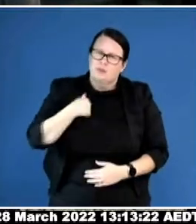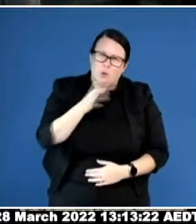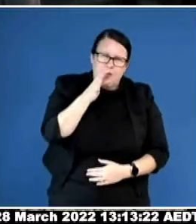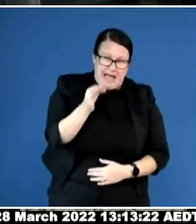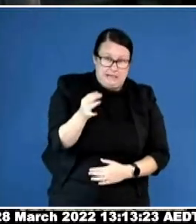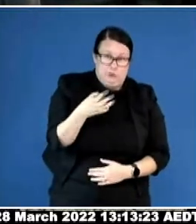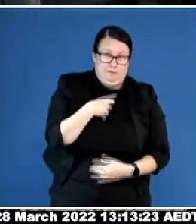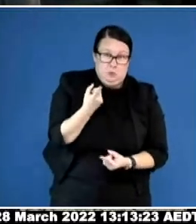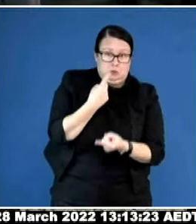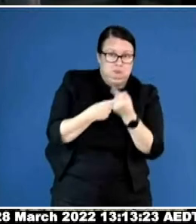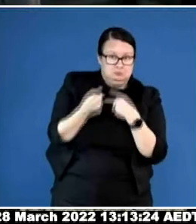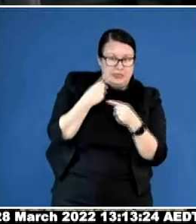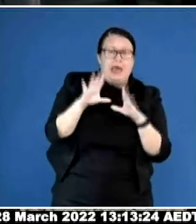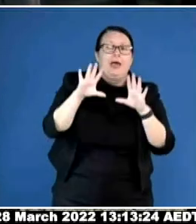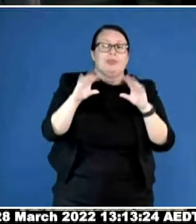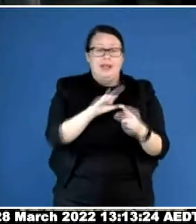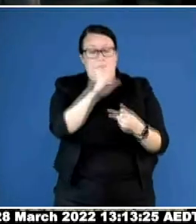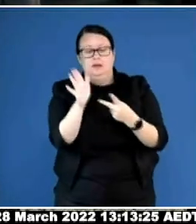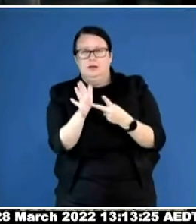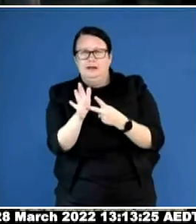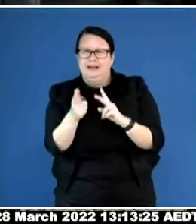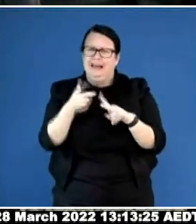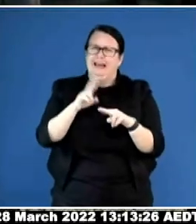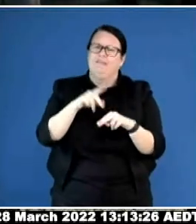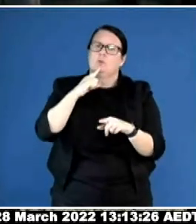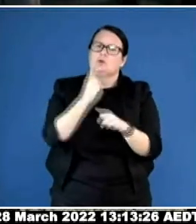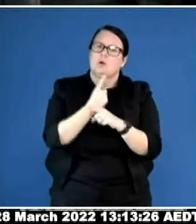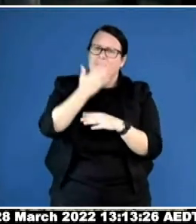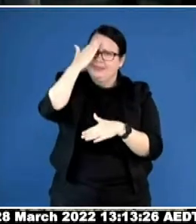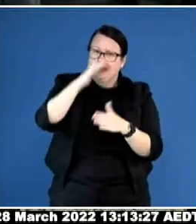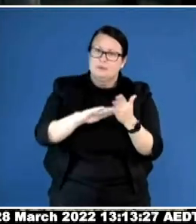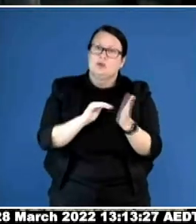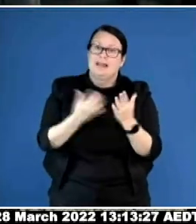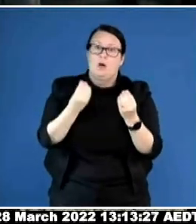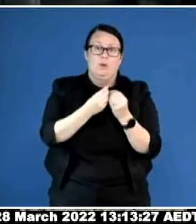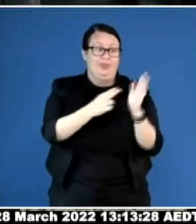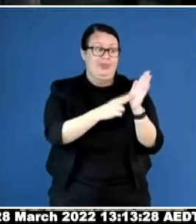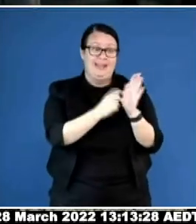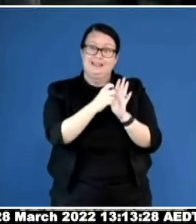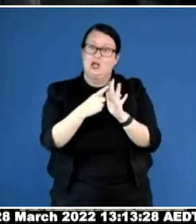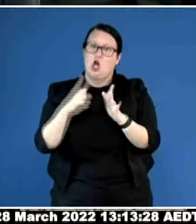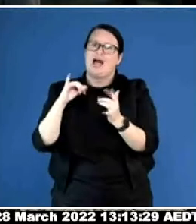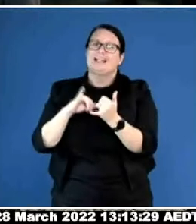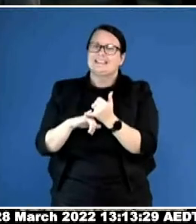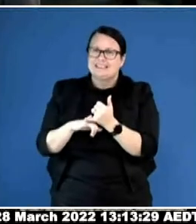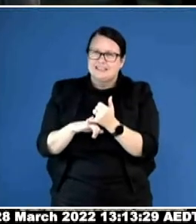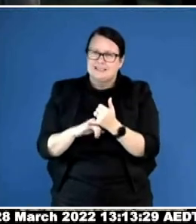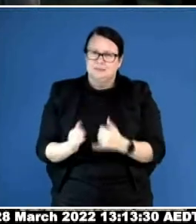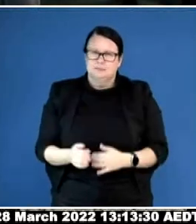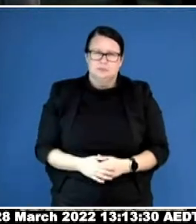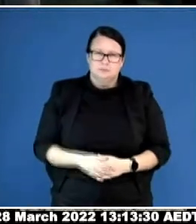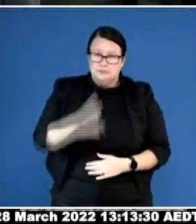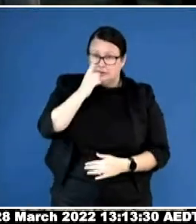also then want to talk about what the experience now with the NDIS looks like in terms of supports. Do you want to talk about